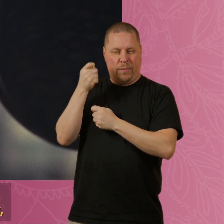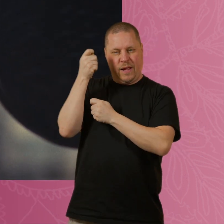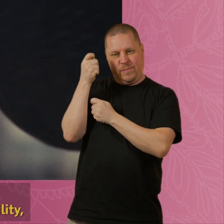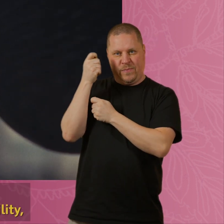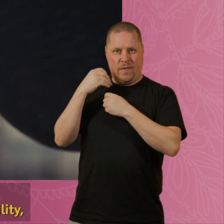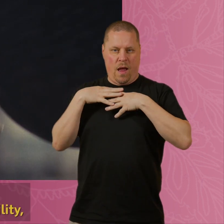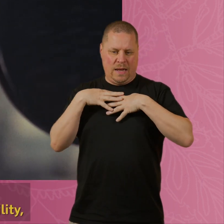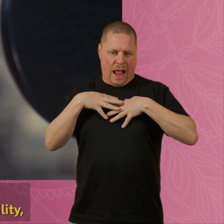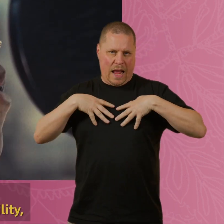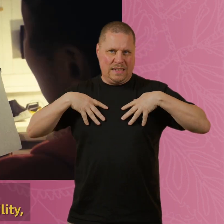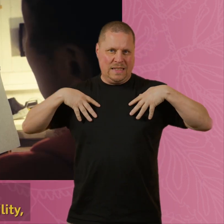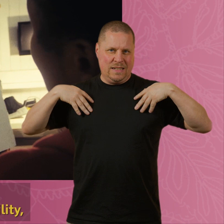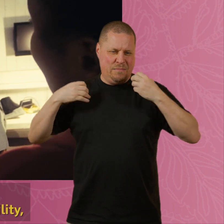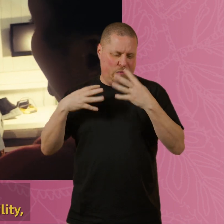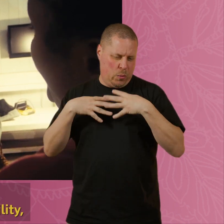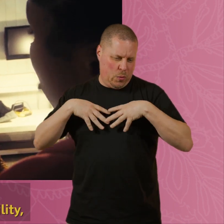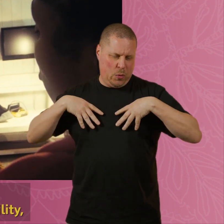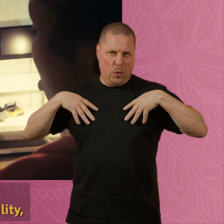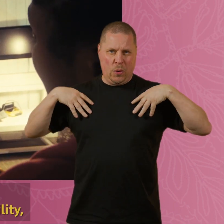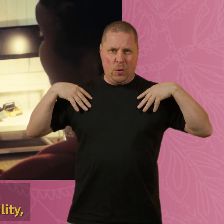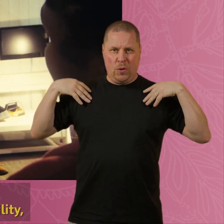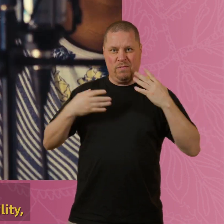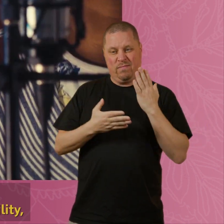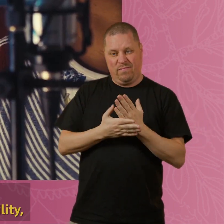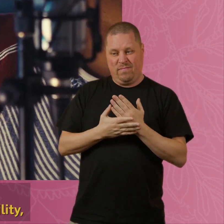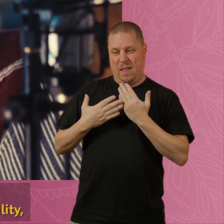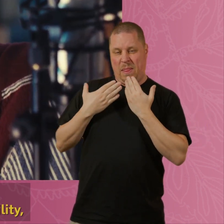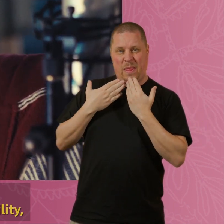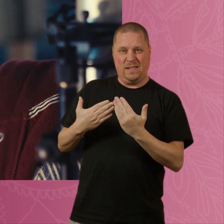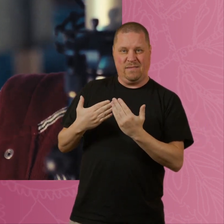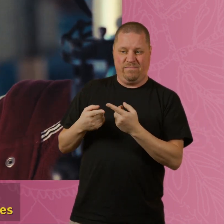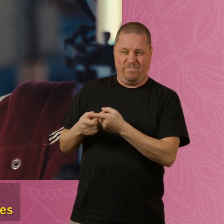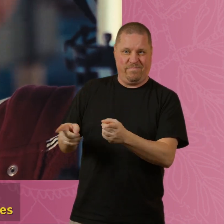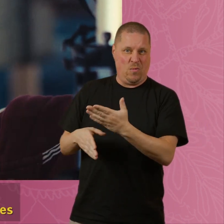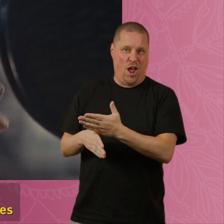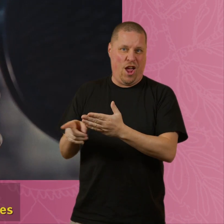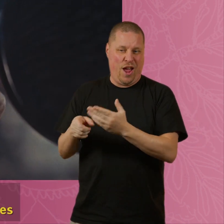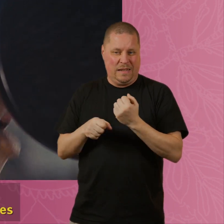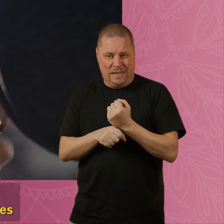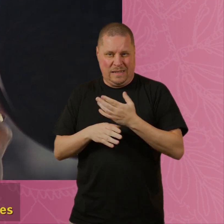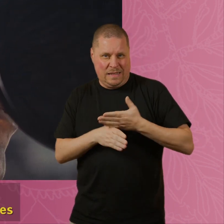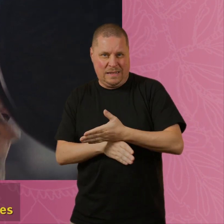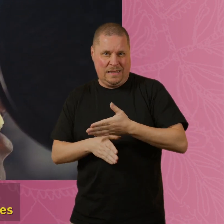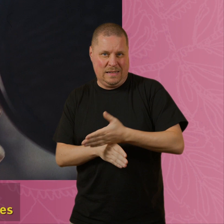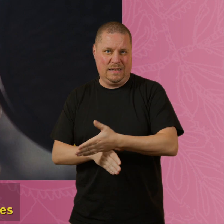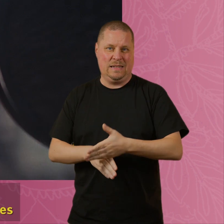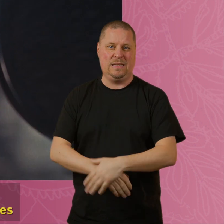humanity. Let us know the ethos of hard work and responsibility. Being community,